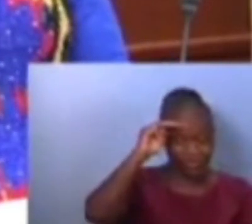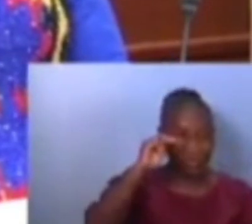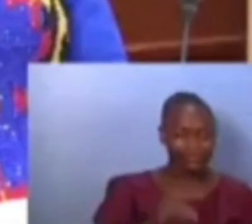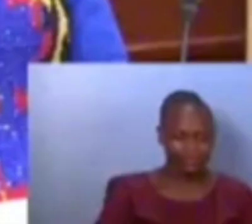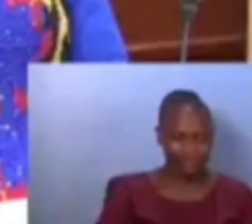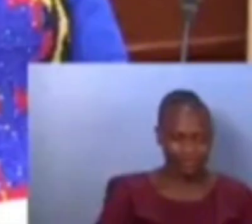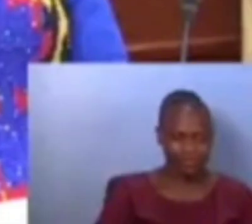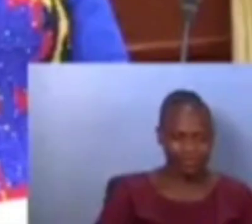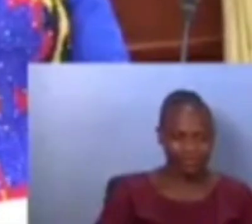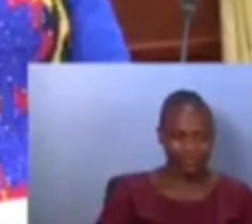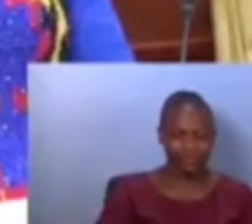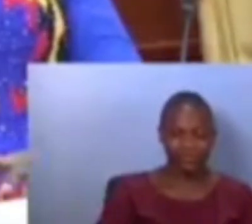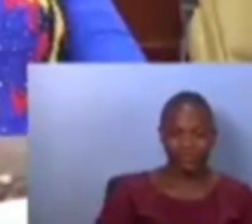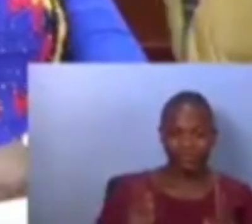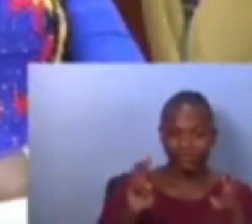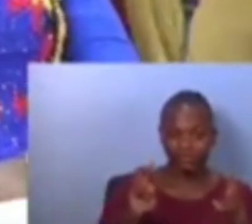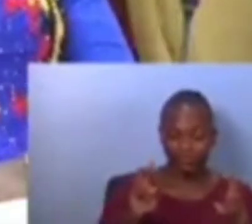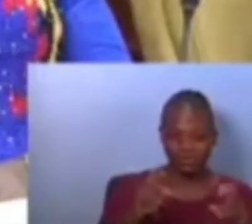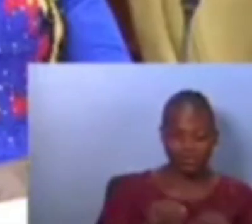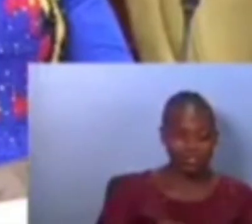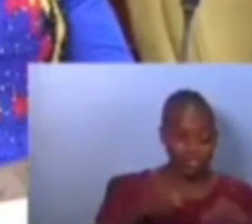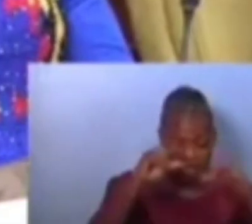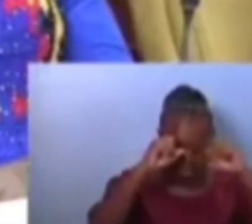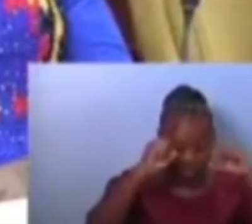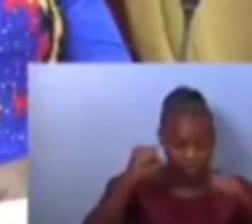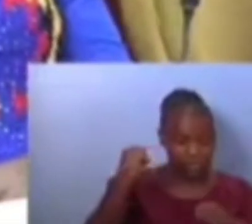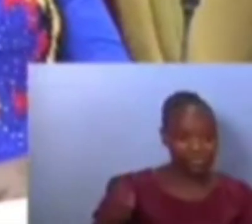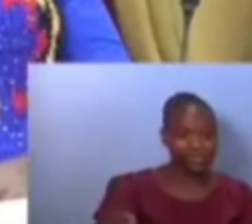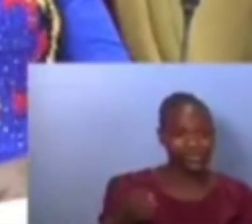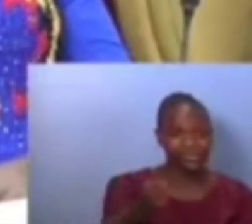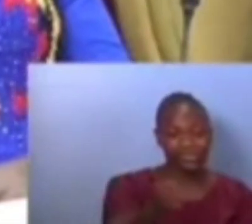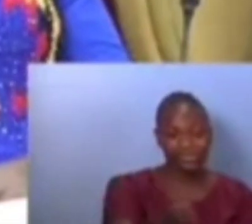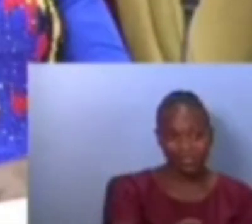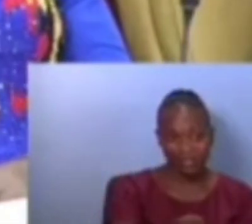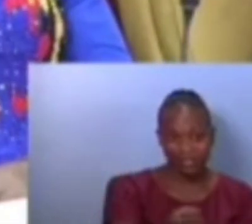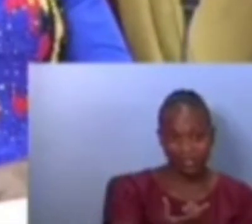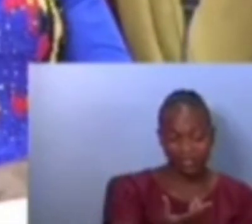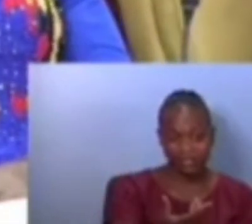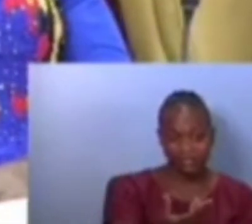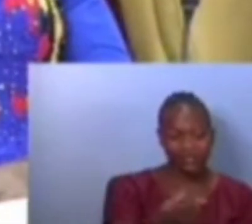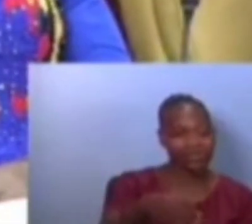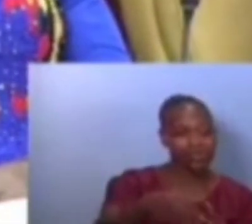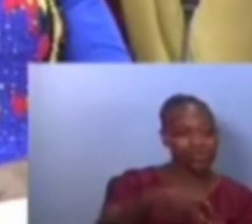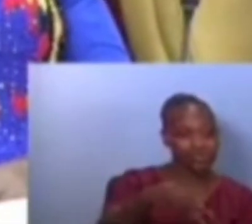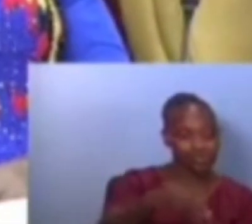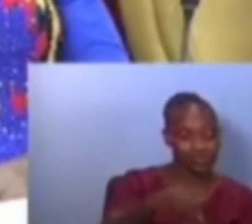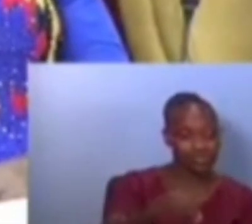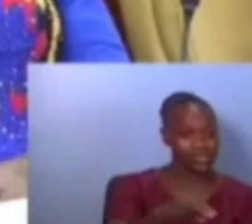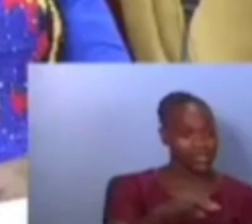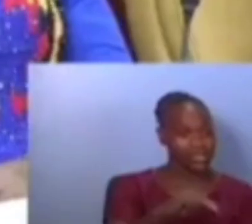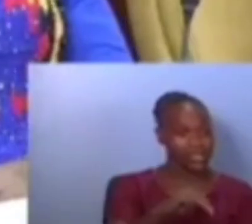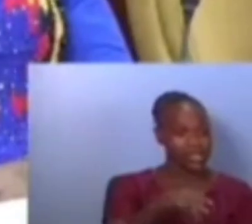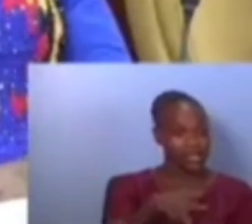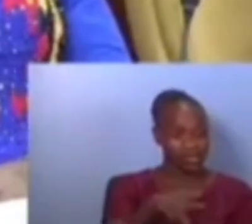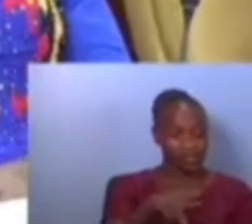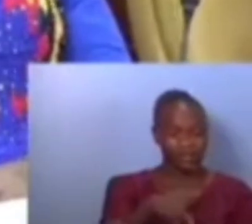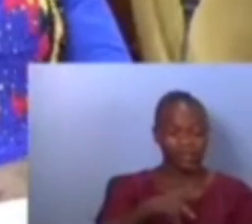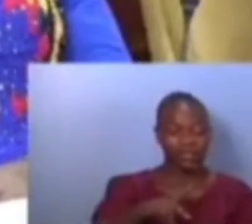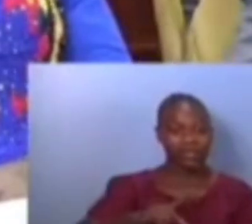Mahama, titled President-elect Mandates NDC Parliamentary